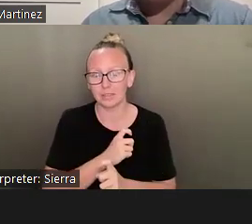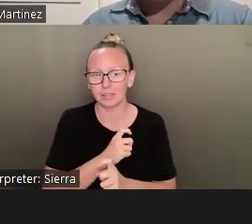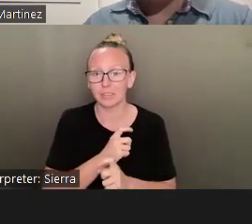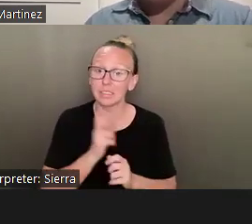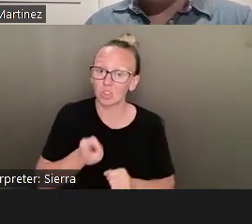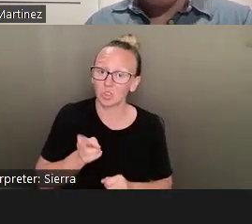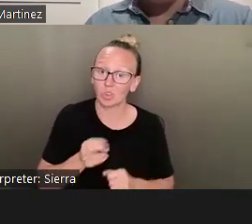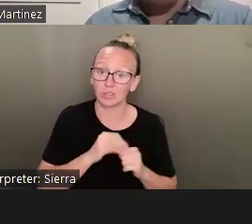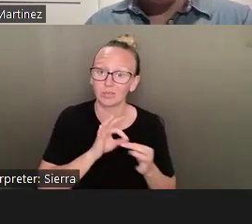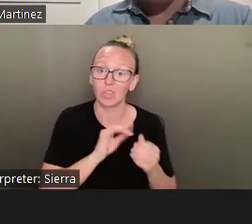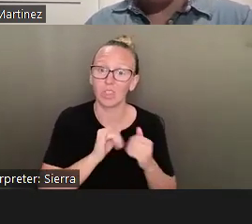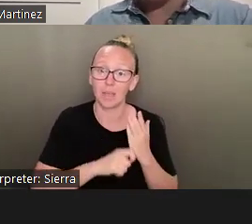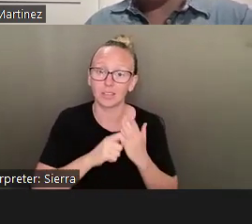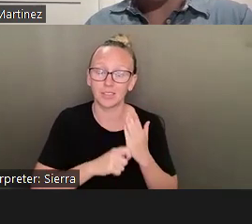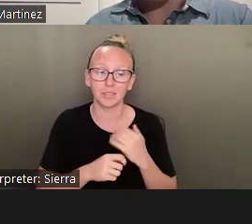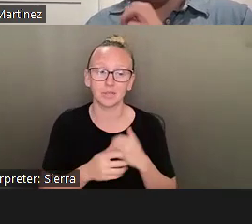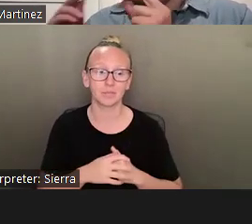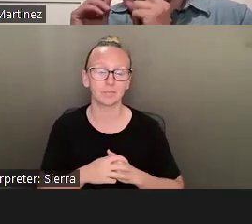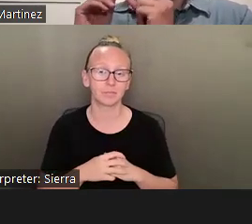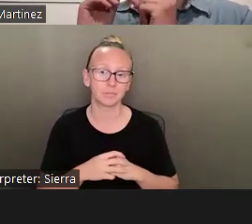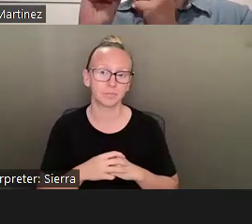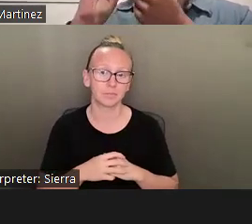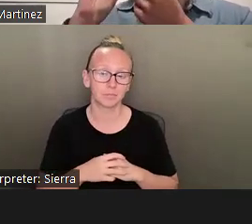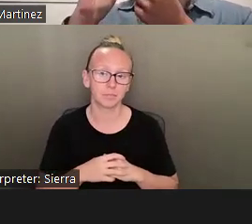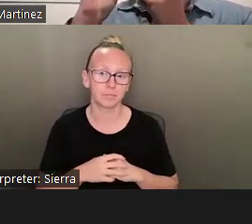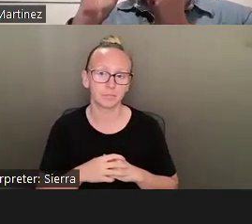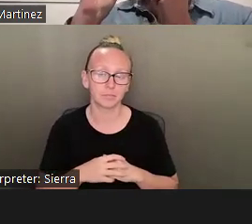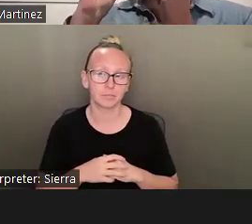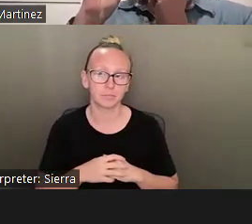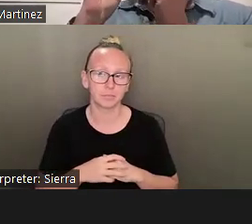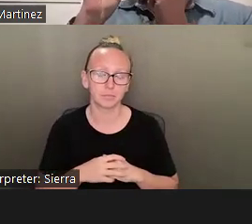felt almost like this